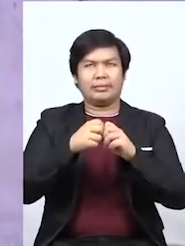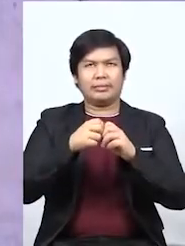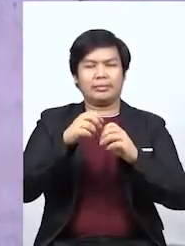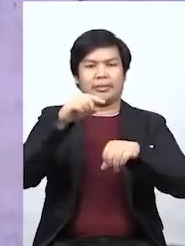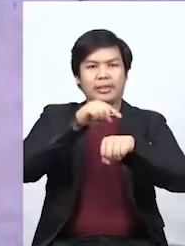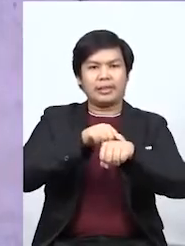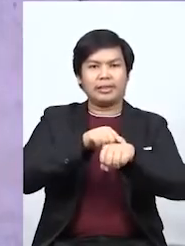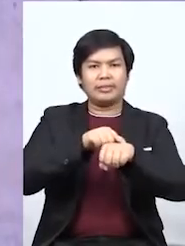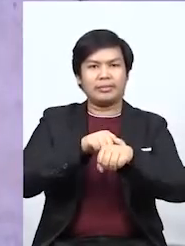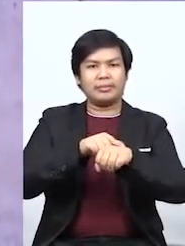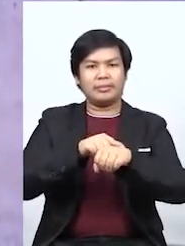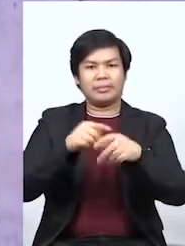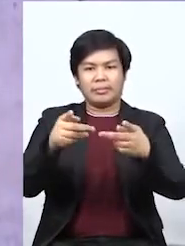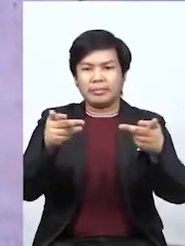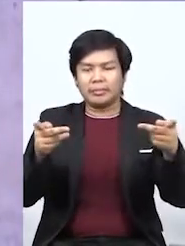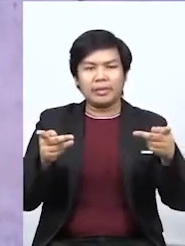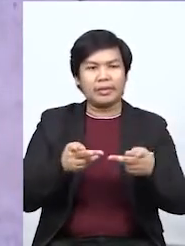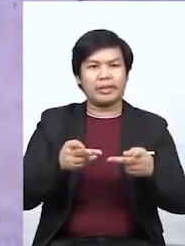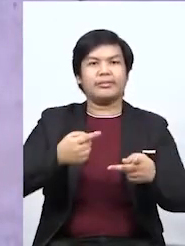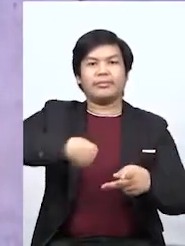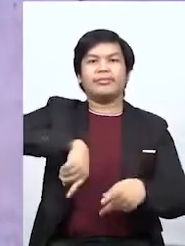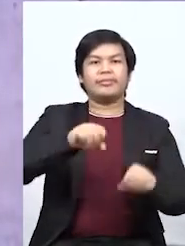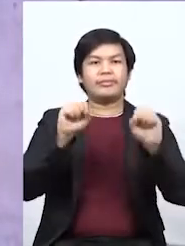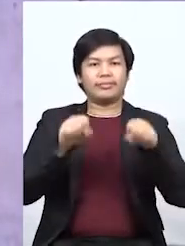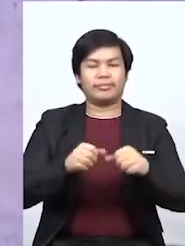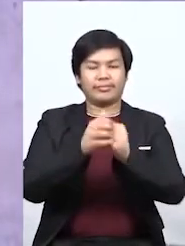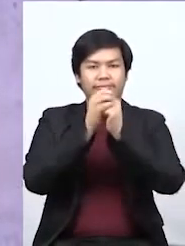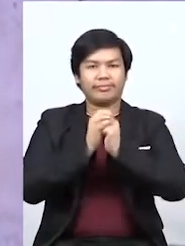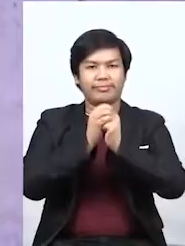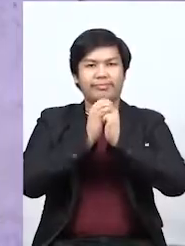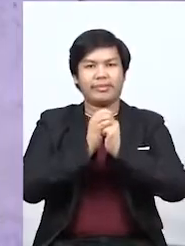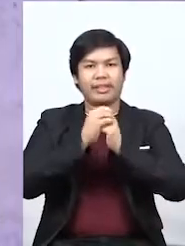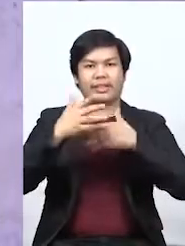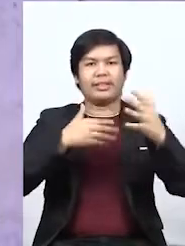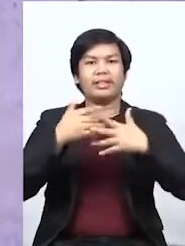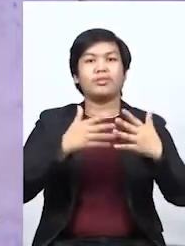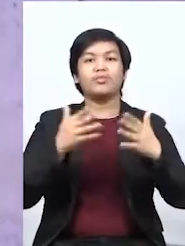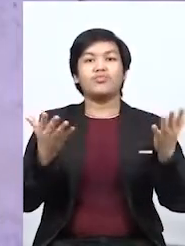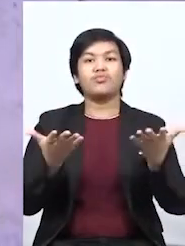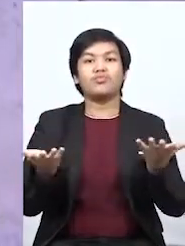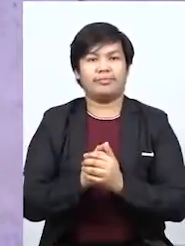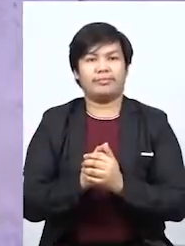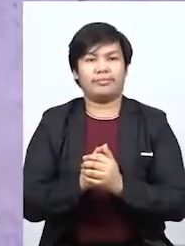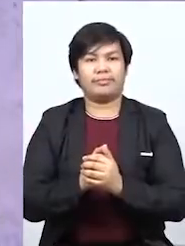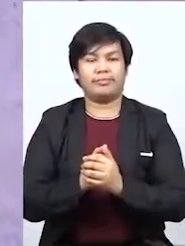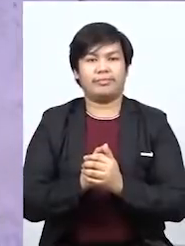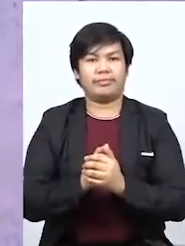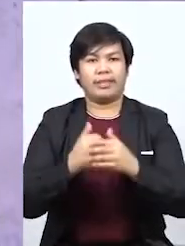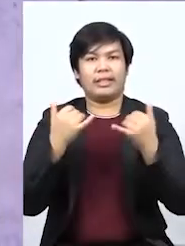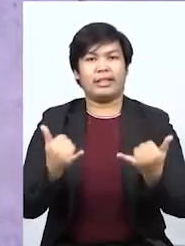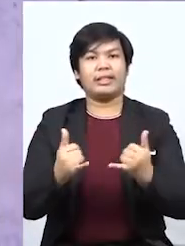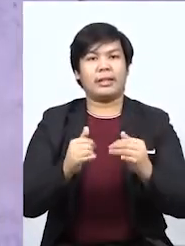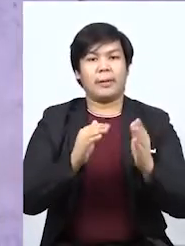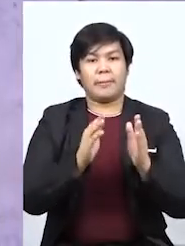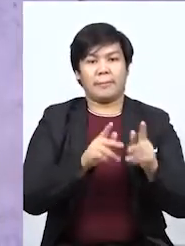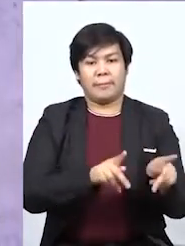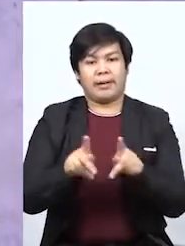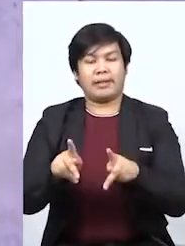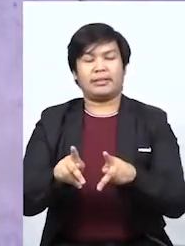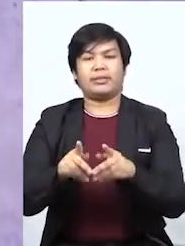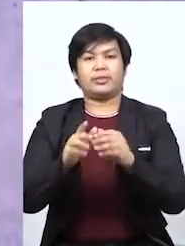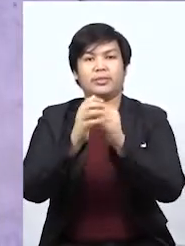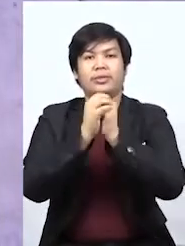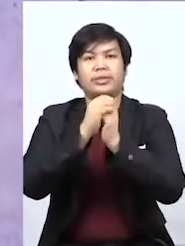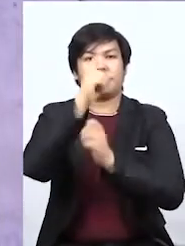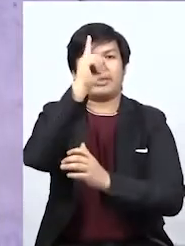time we can Worship God Our Father Wherever You And I may be at this time and so as we prepare to Worship